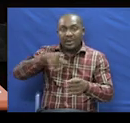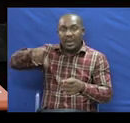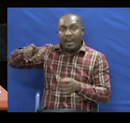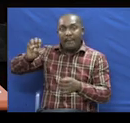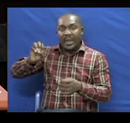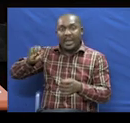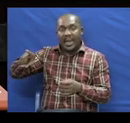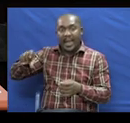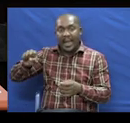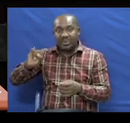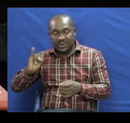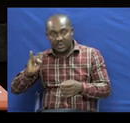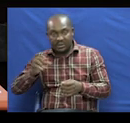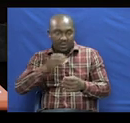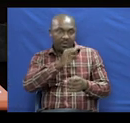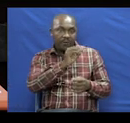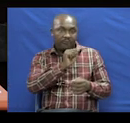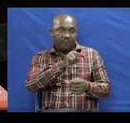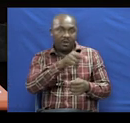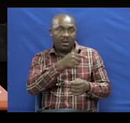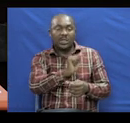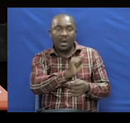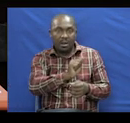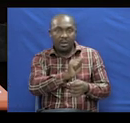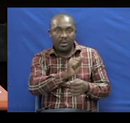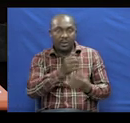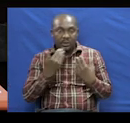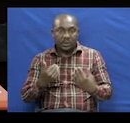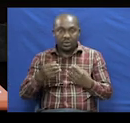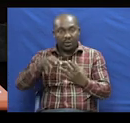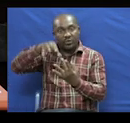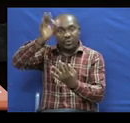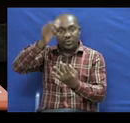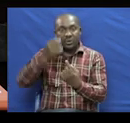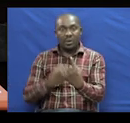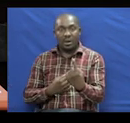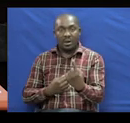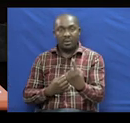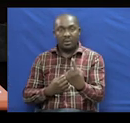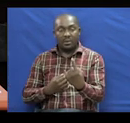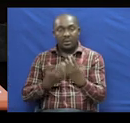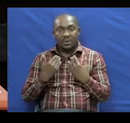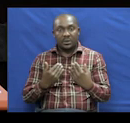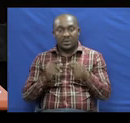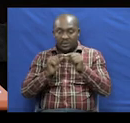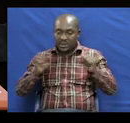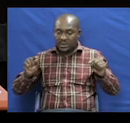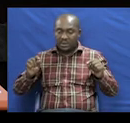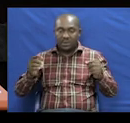refreshments. Now we had to choose one. The word either or has got that sense of choice